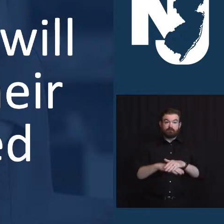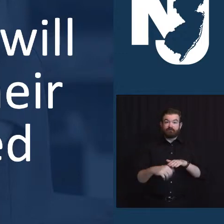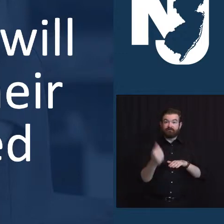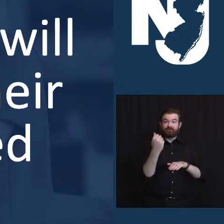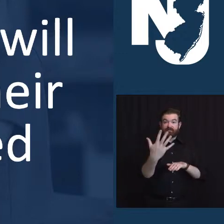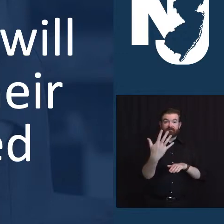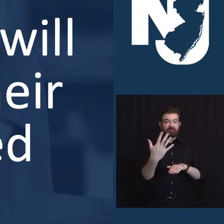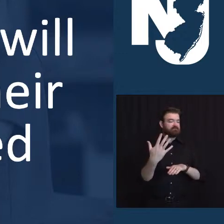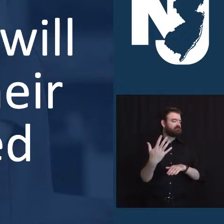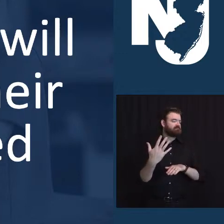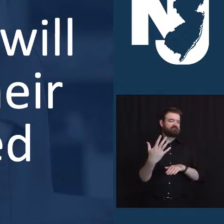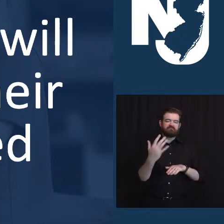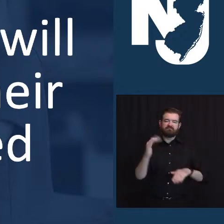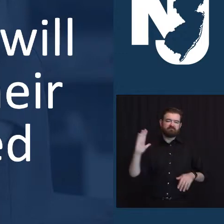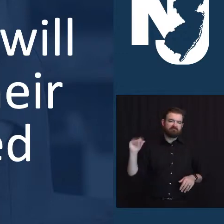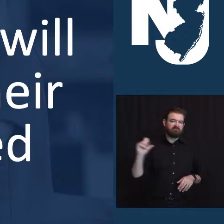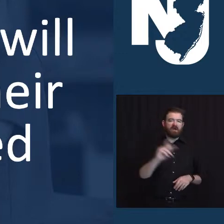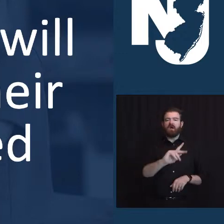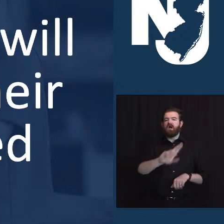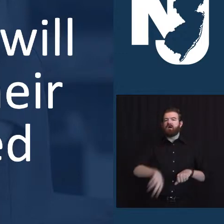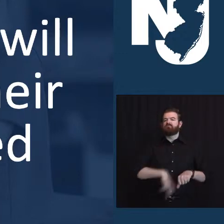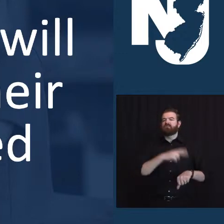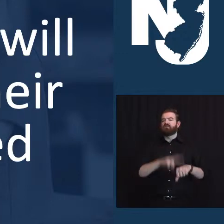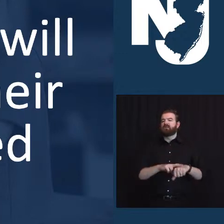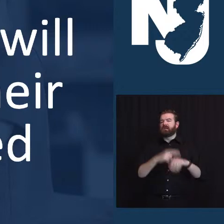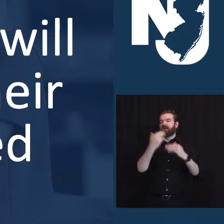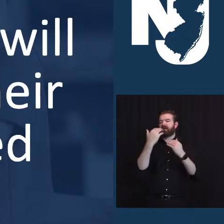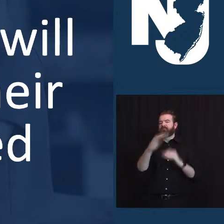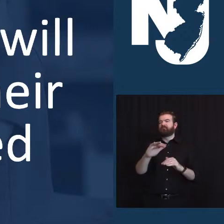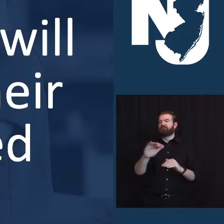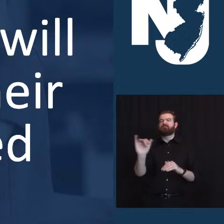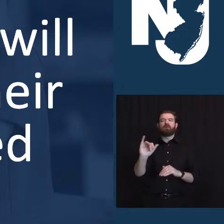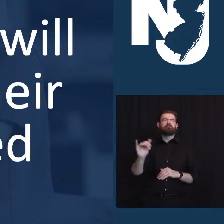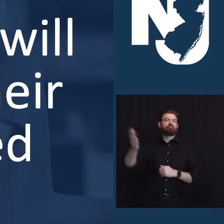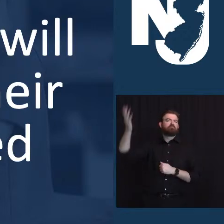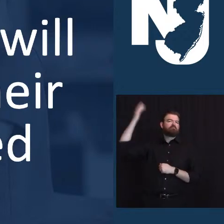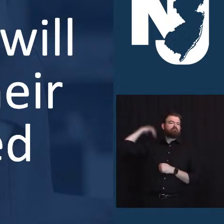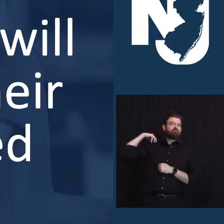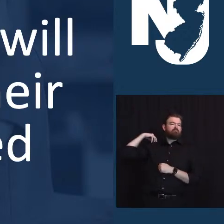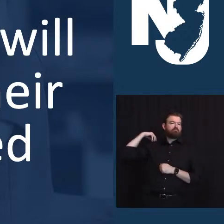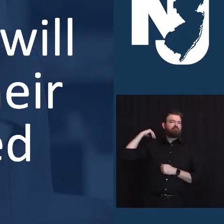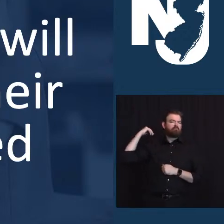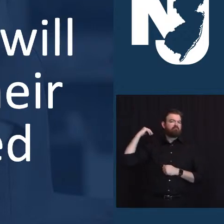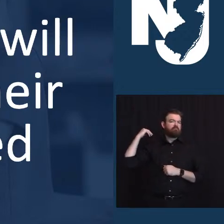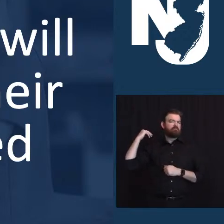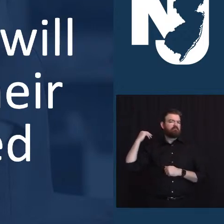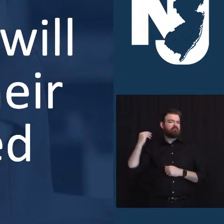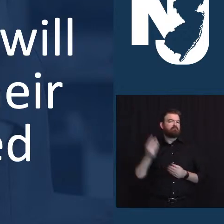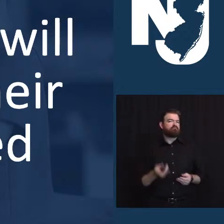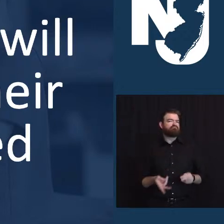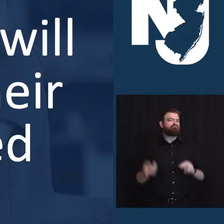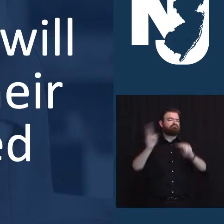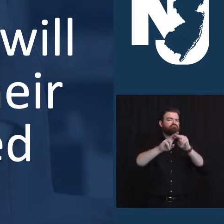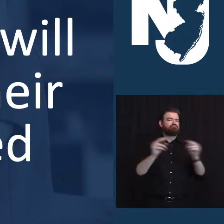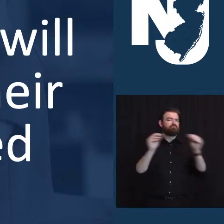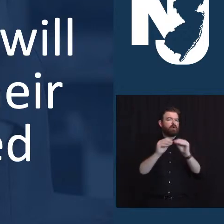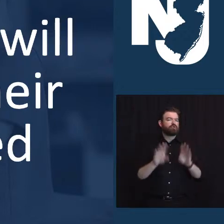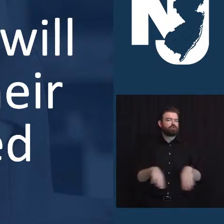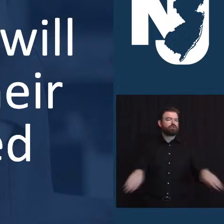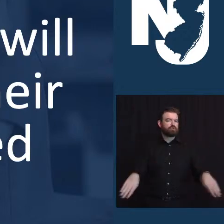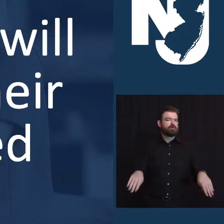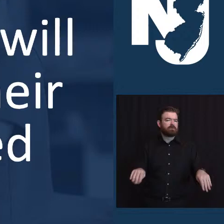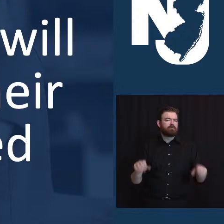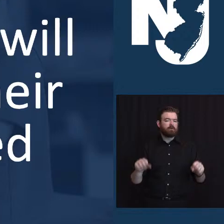limits, effective immediately. We know how critical access to childcare is for many working